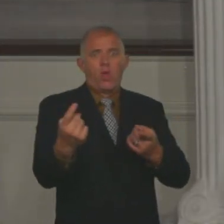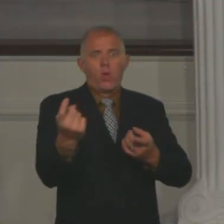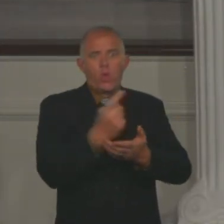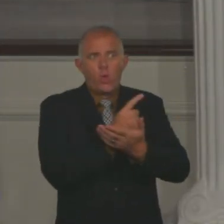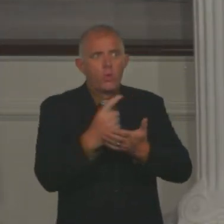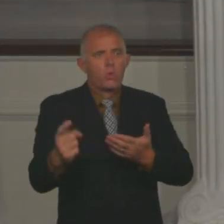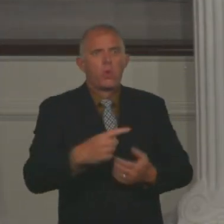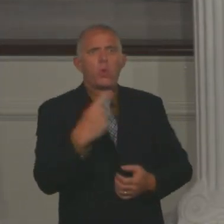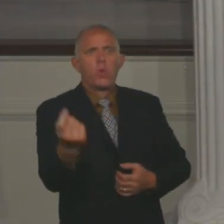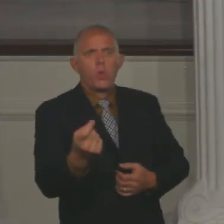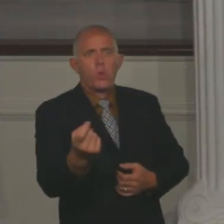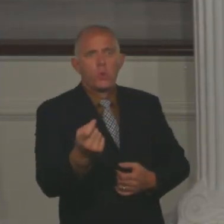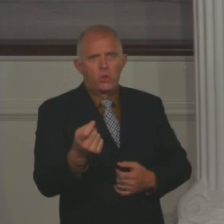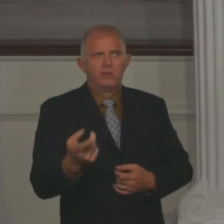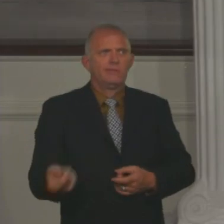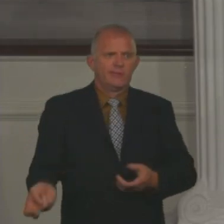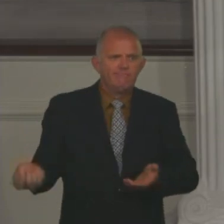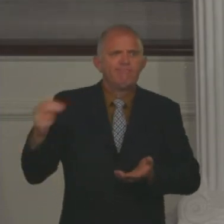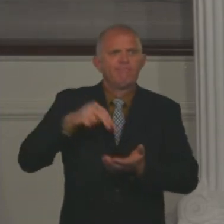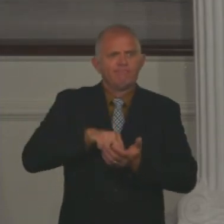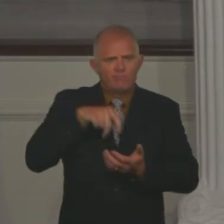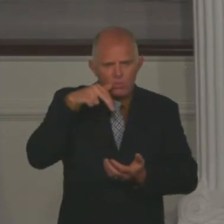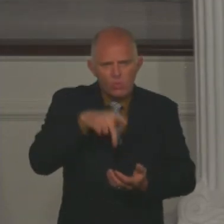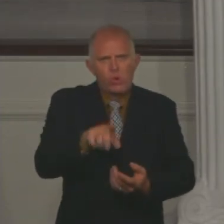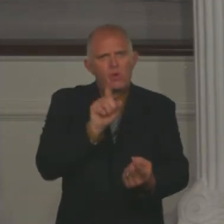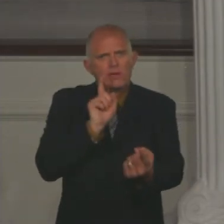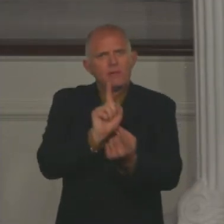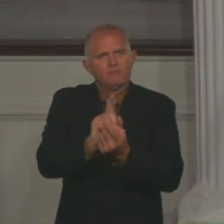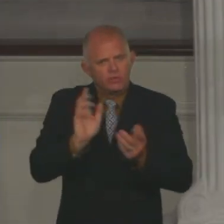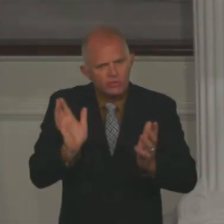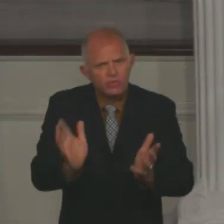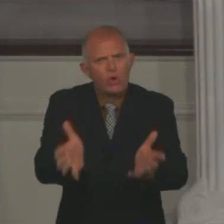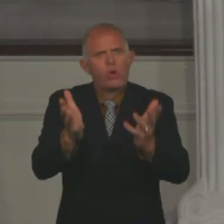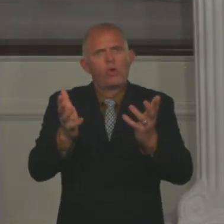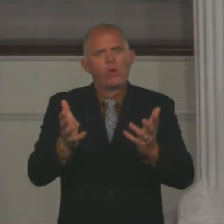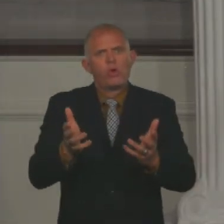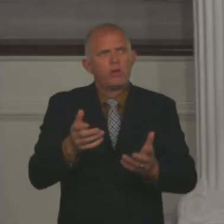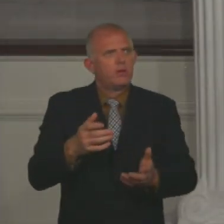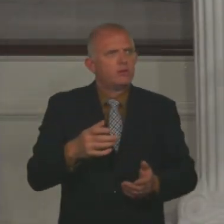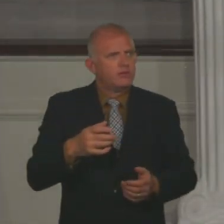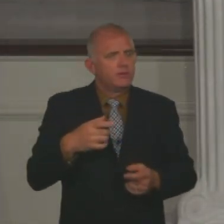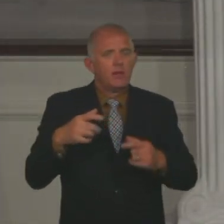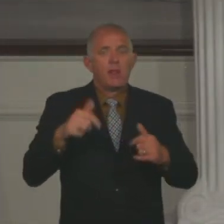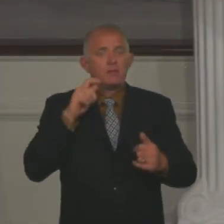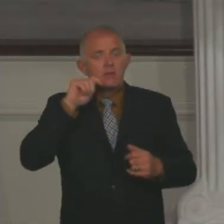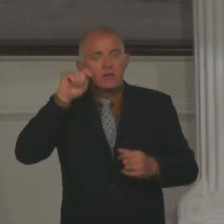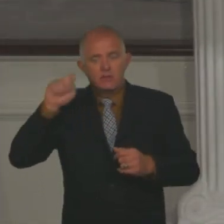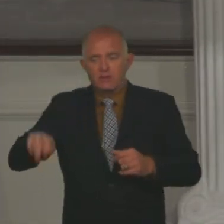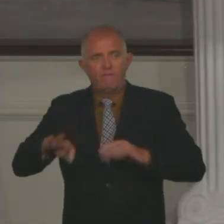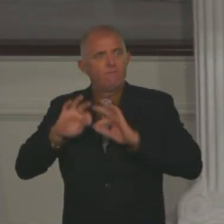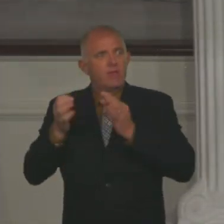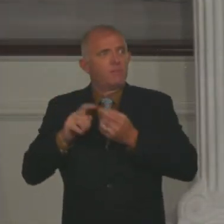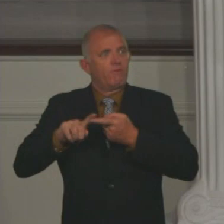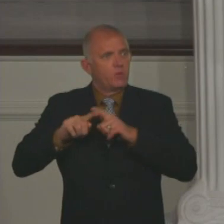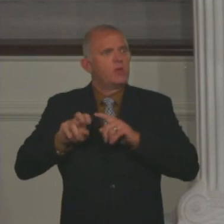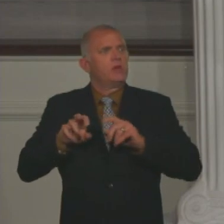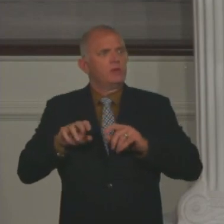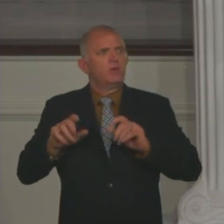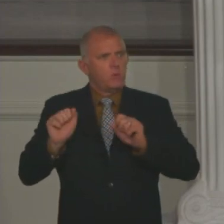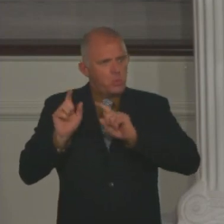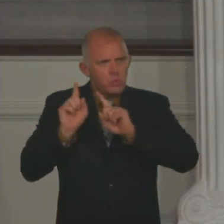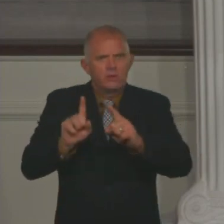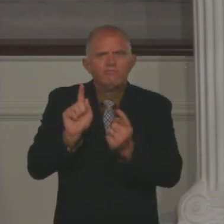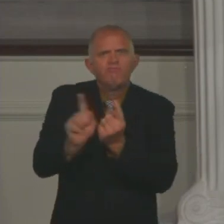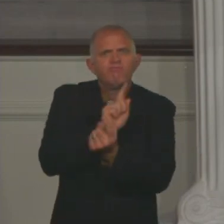you ought to get up off your blessed assurance and go talk to her. Teenager, don't just sit with your friends. Go find somebody. I was burdened